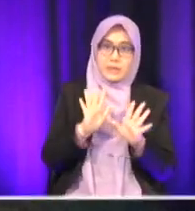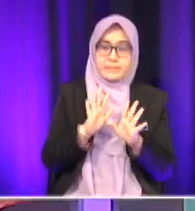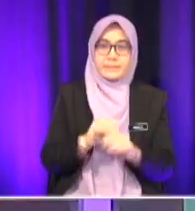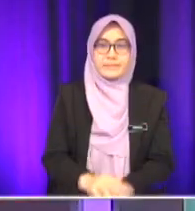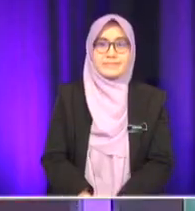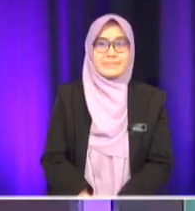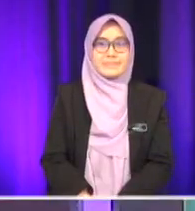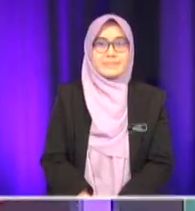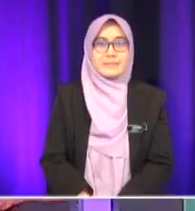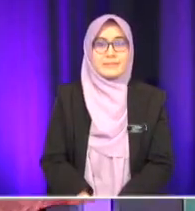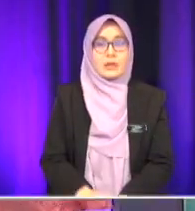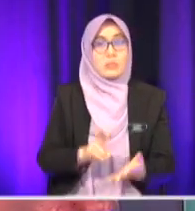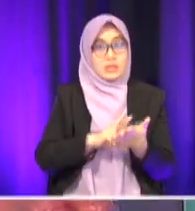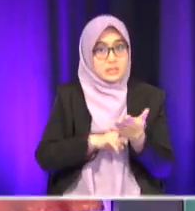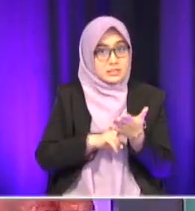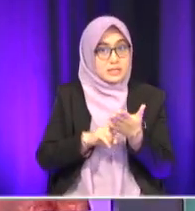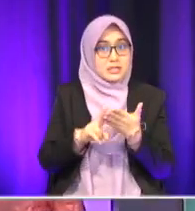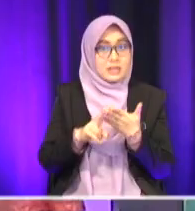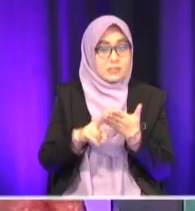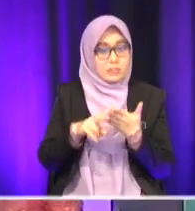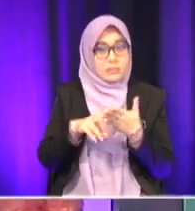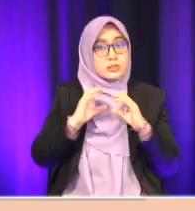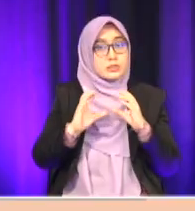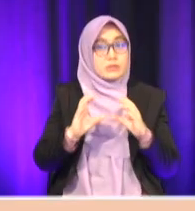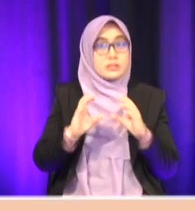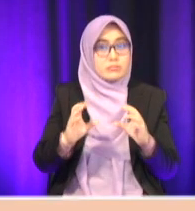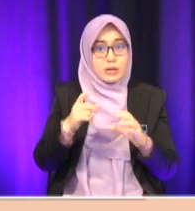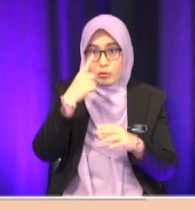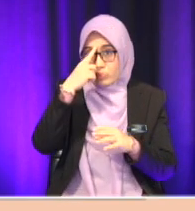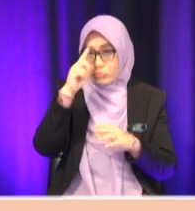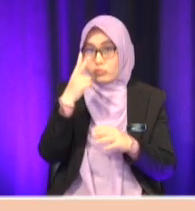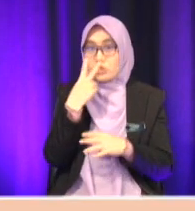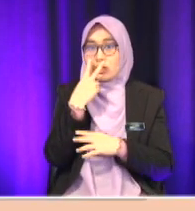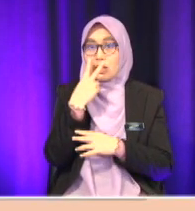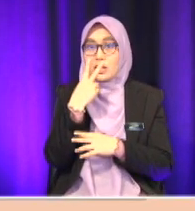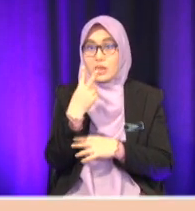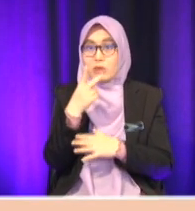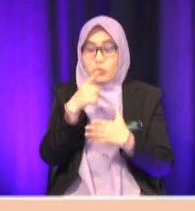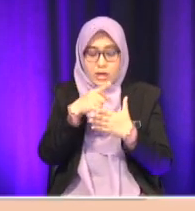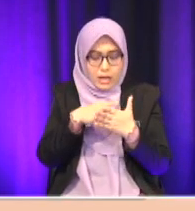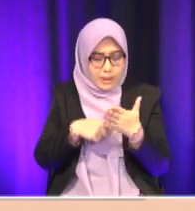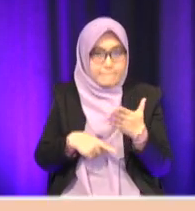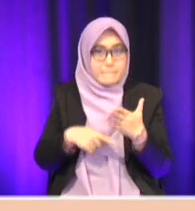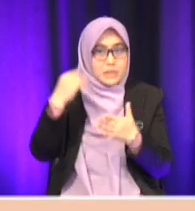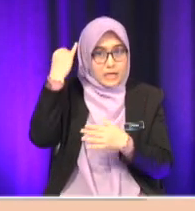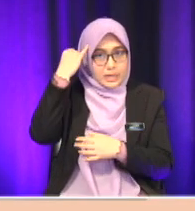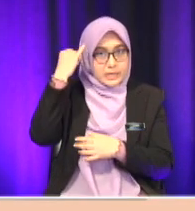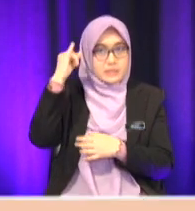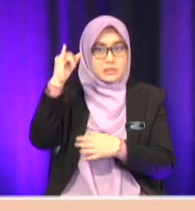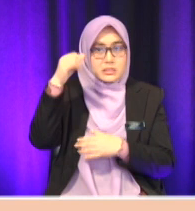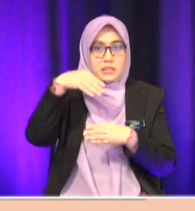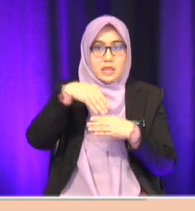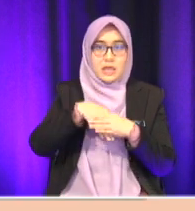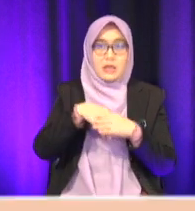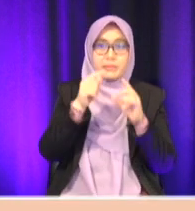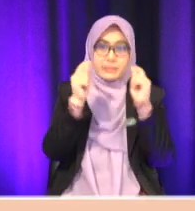Okay, you read quickly to see what it is all about. Okay,